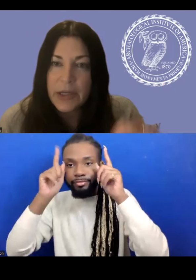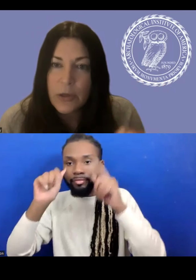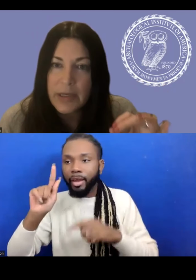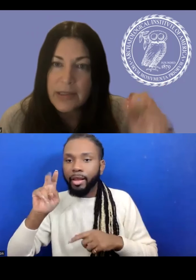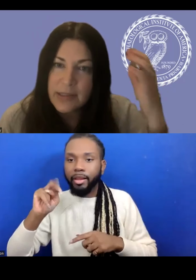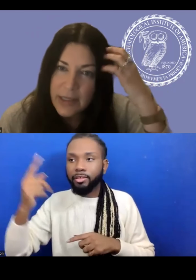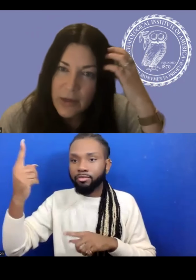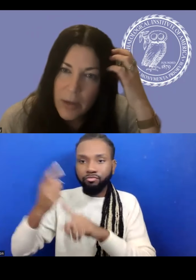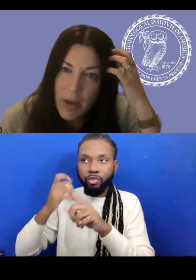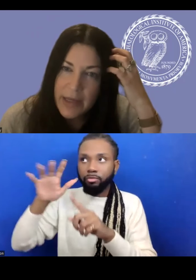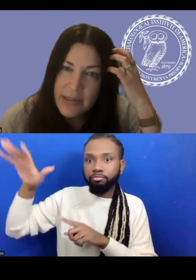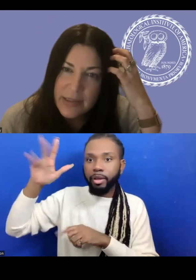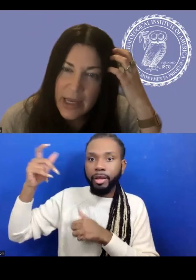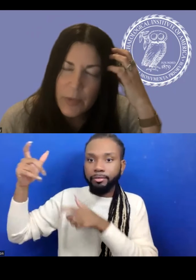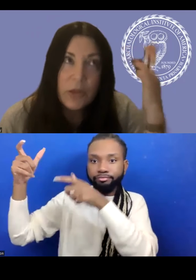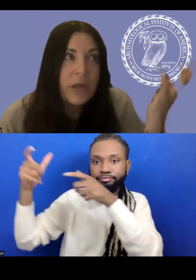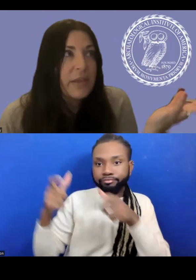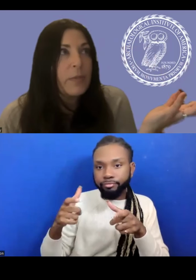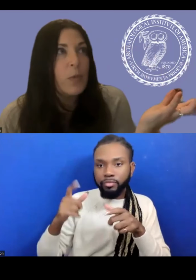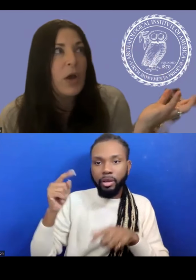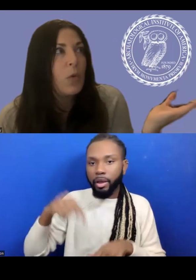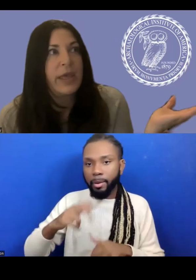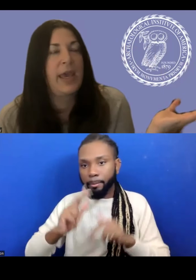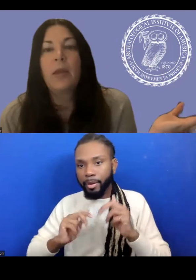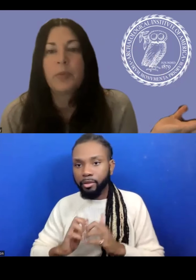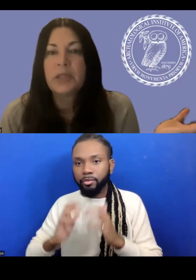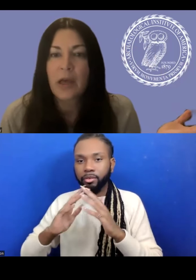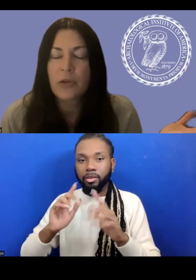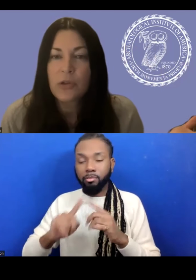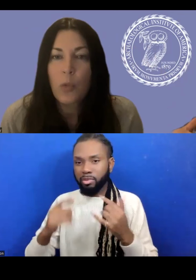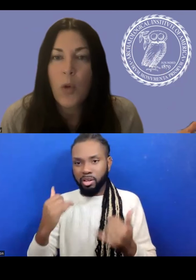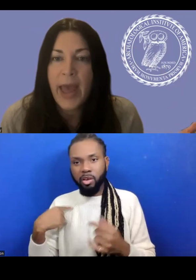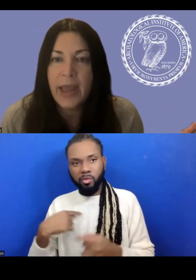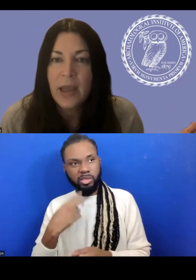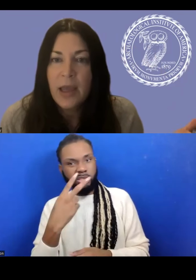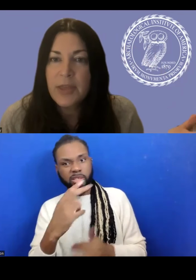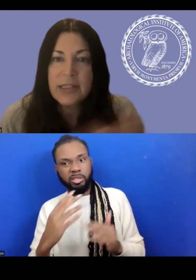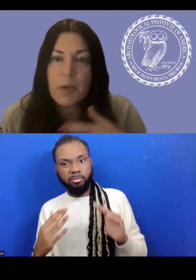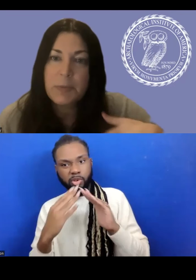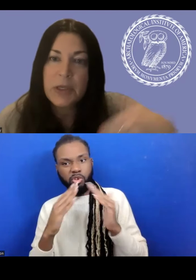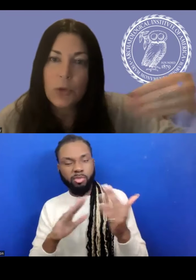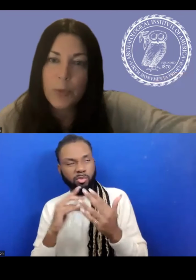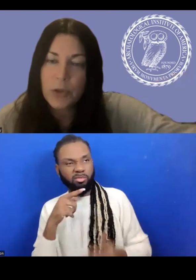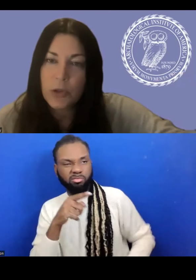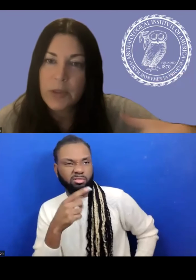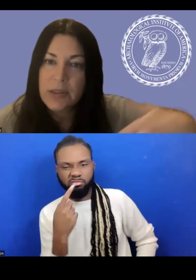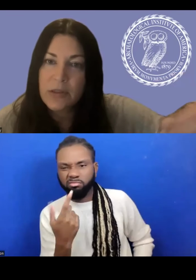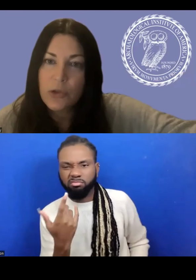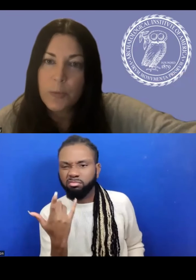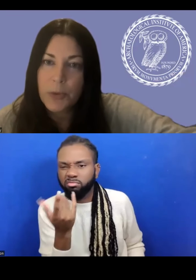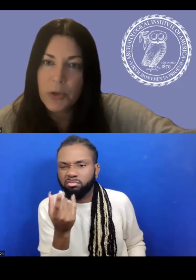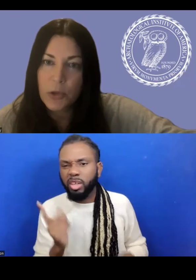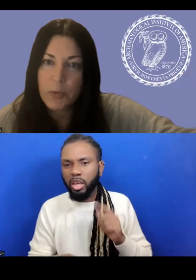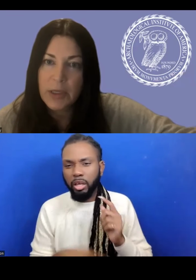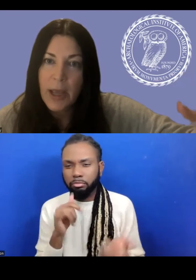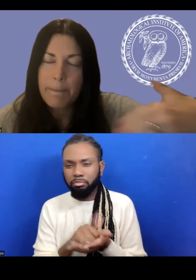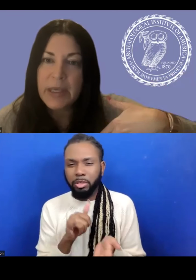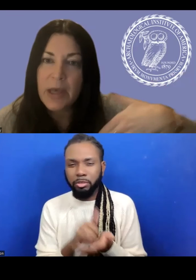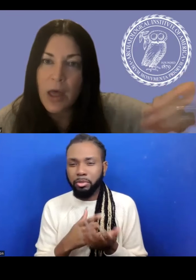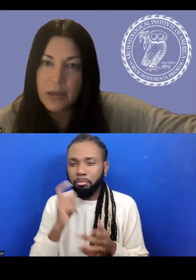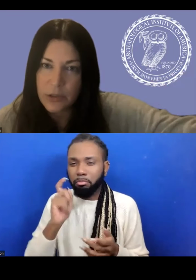pyramids in our minds today, we look at them and we go, well, it can't be done. There's no way. This must be uberhuman,